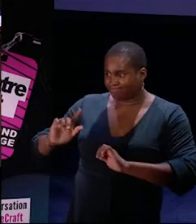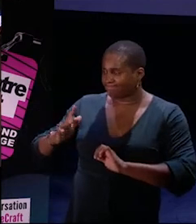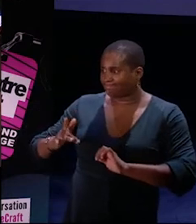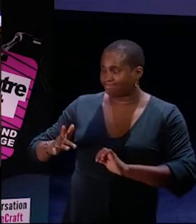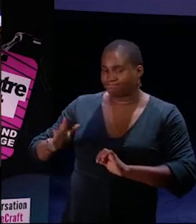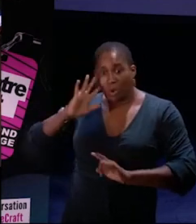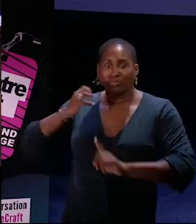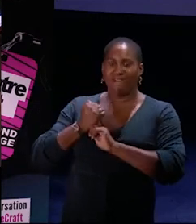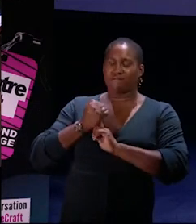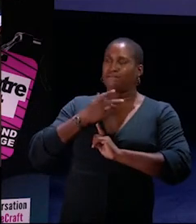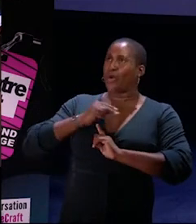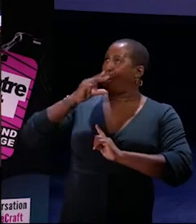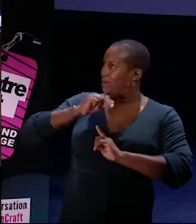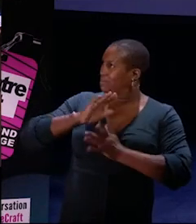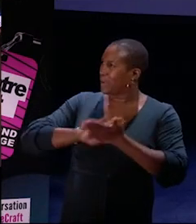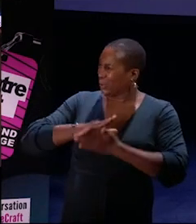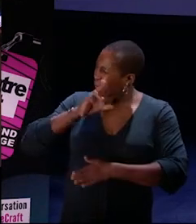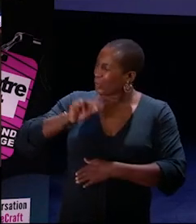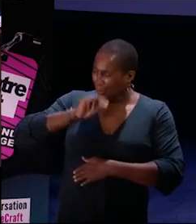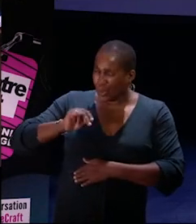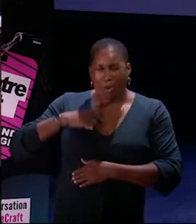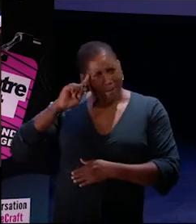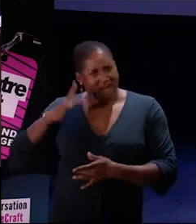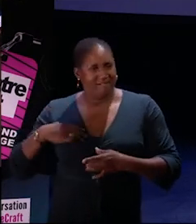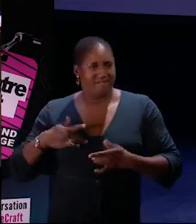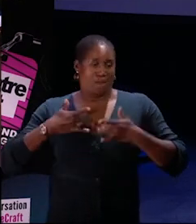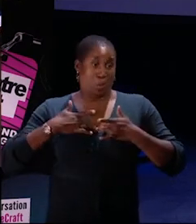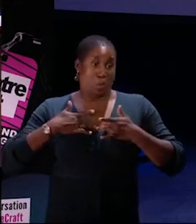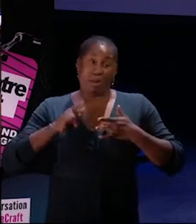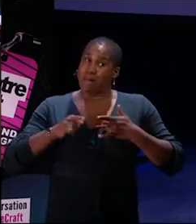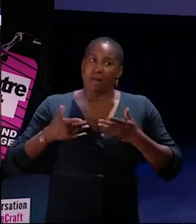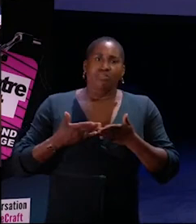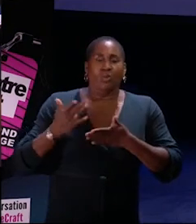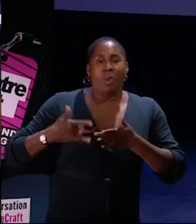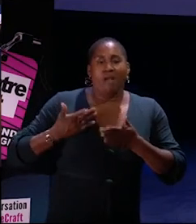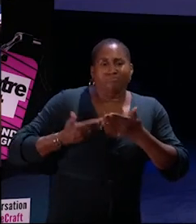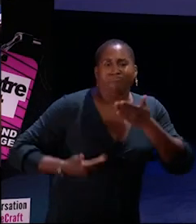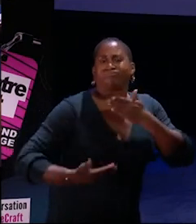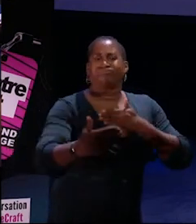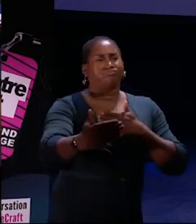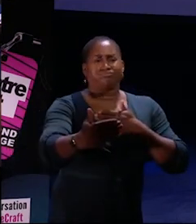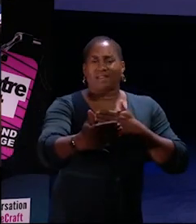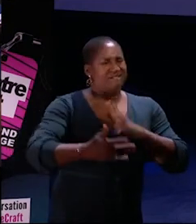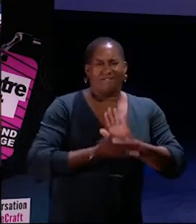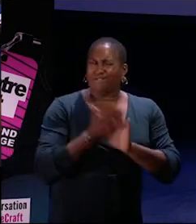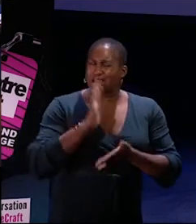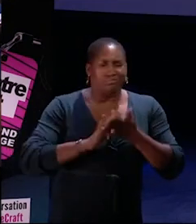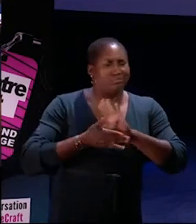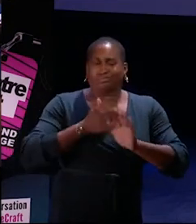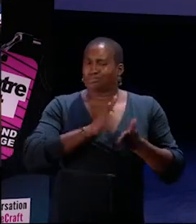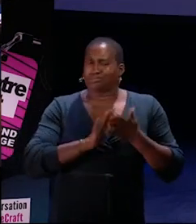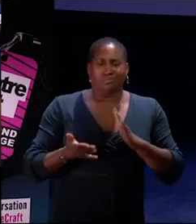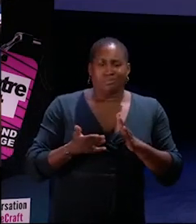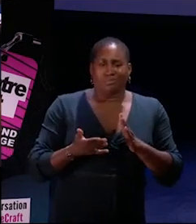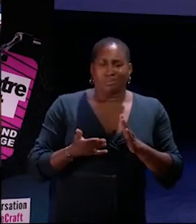that's something that I think is a lifelong process that you never finish, because you think you've arrived somewhere and then another piece of